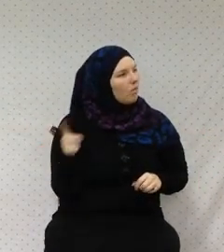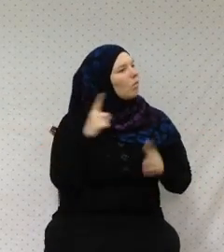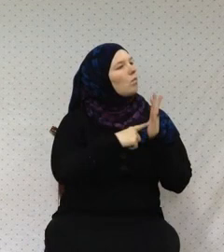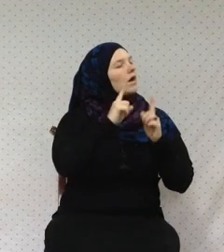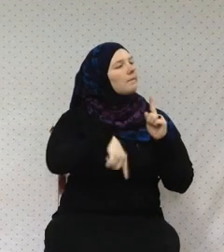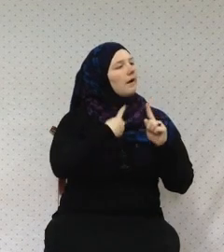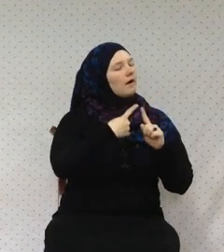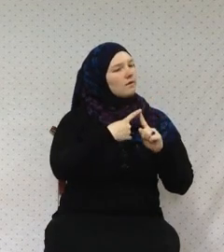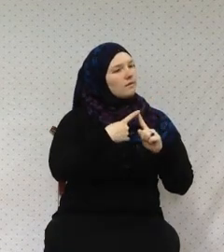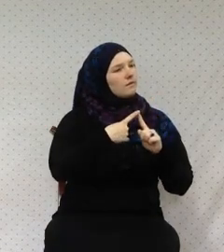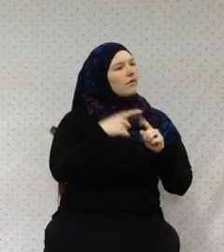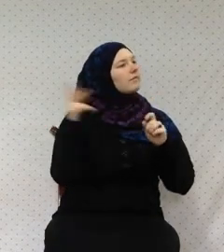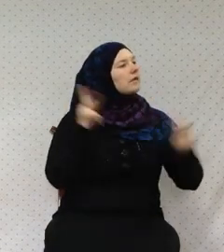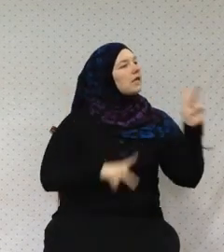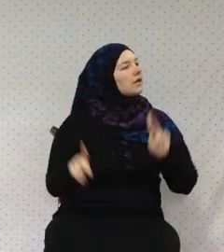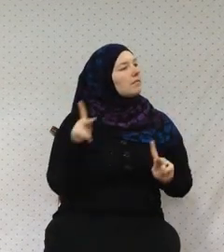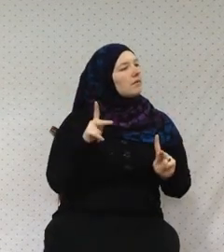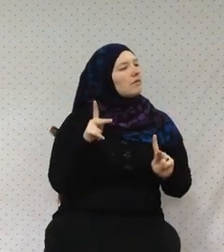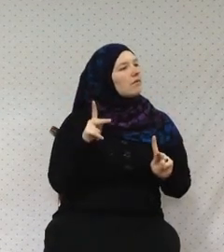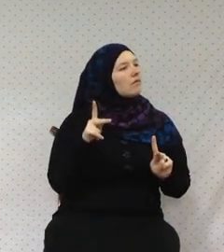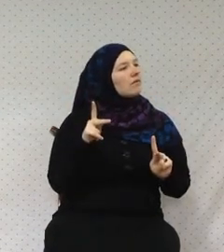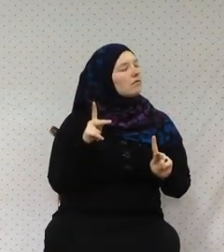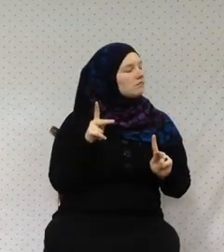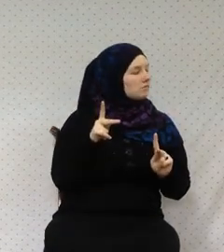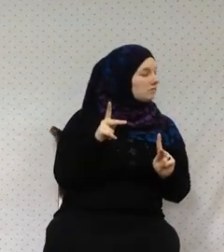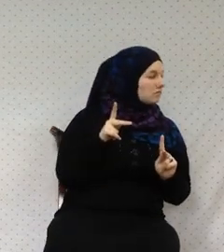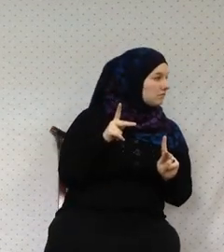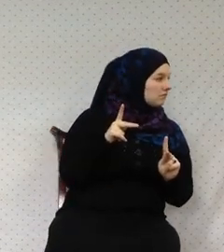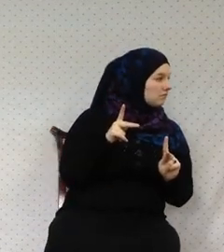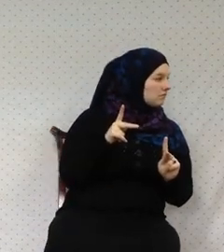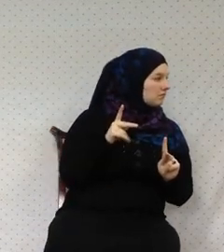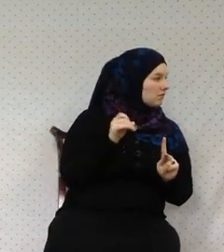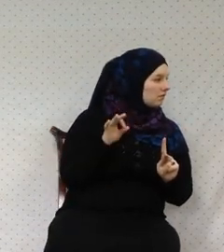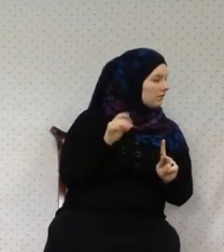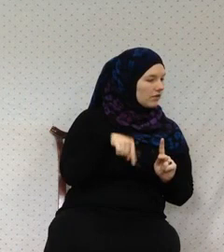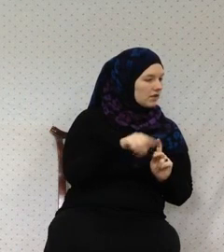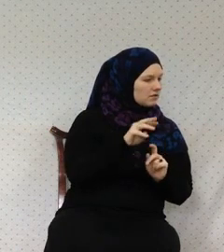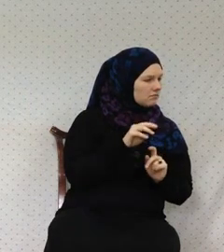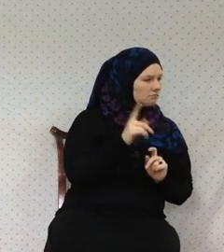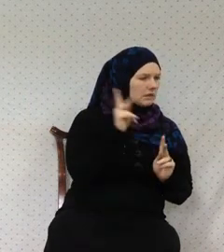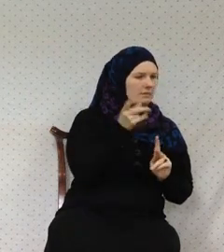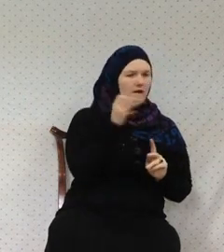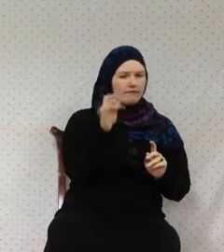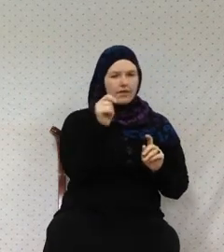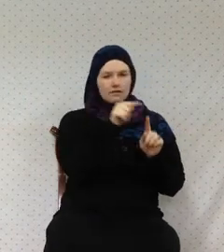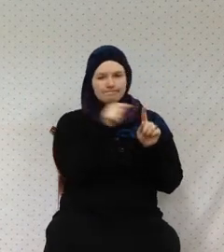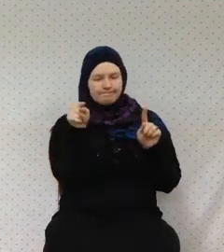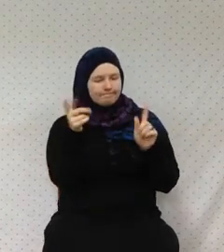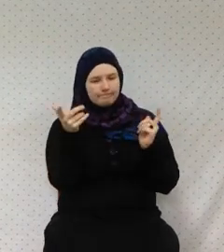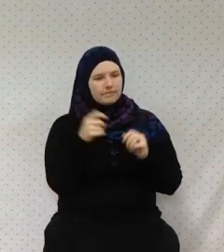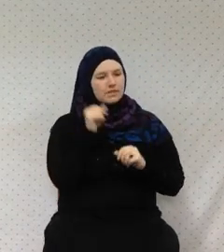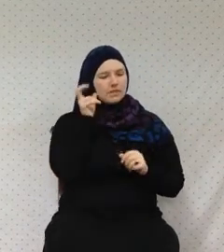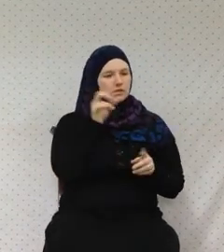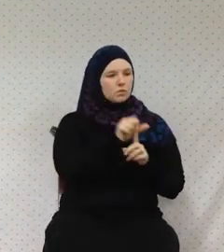What about the people of the Ukhdud, those Muslims